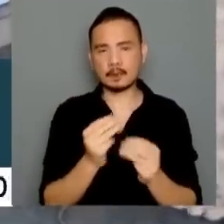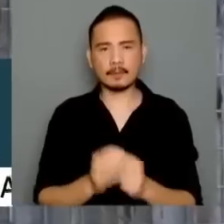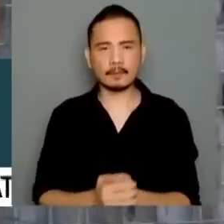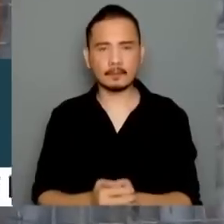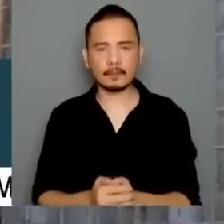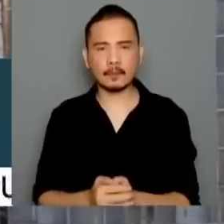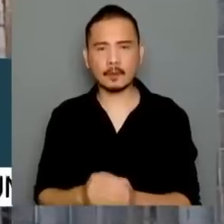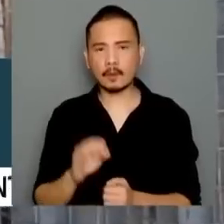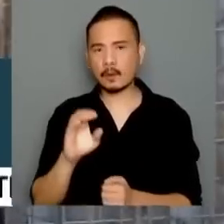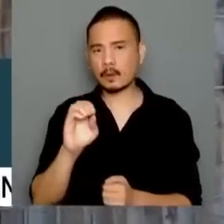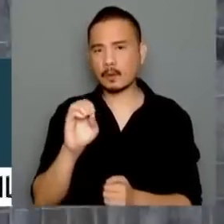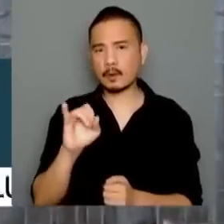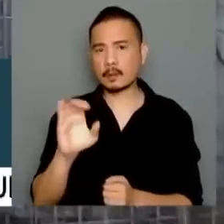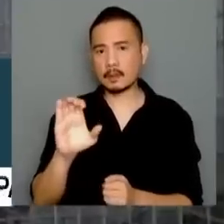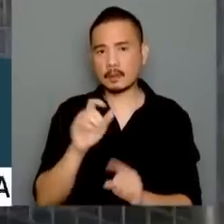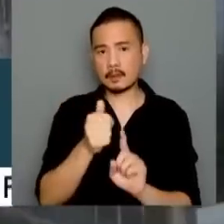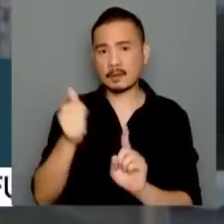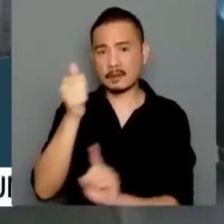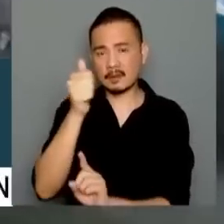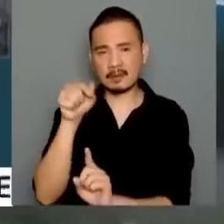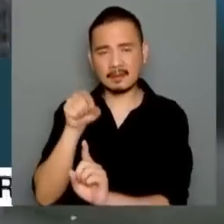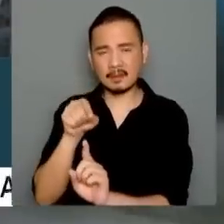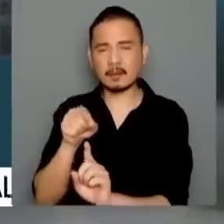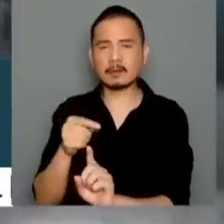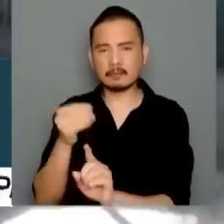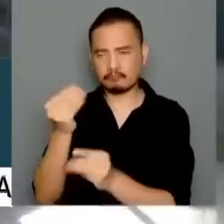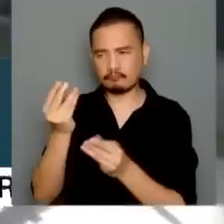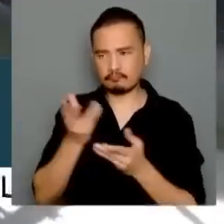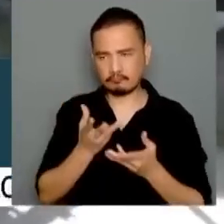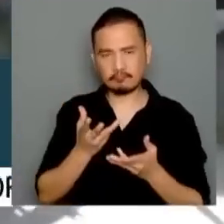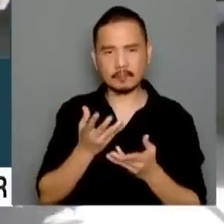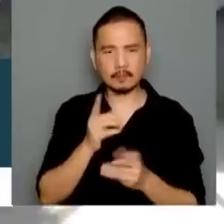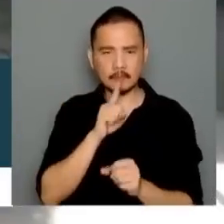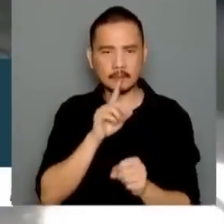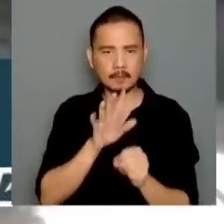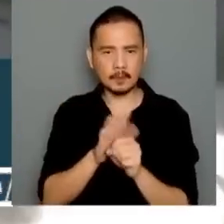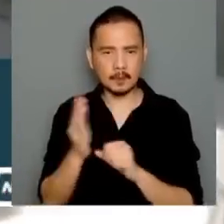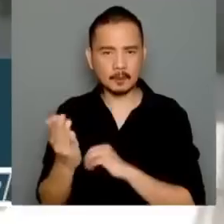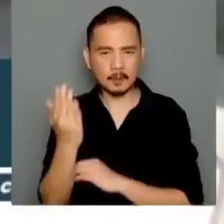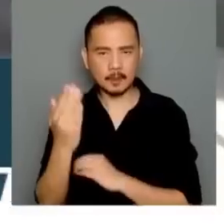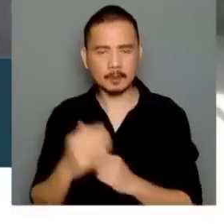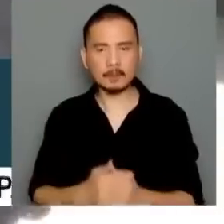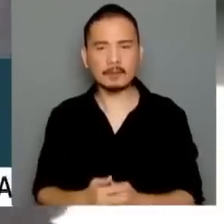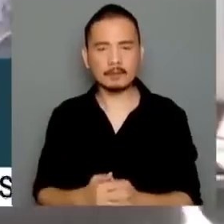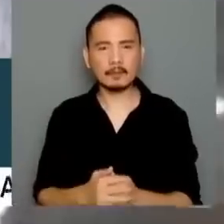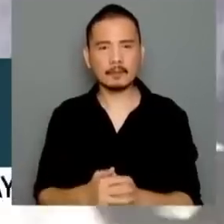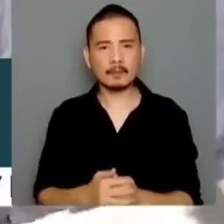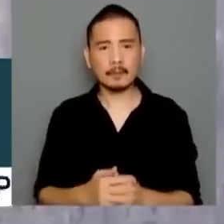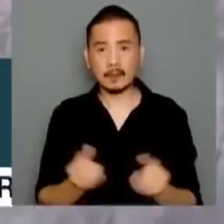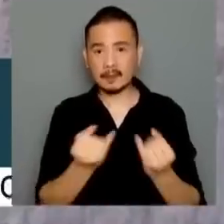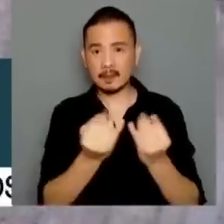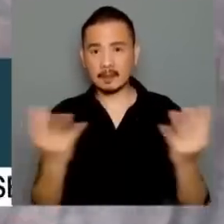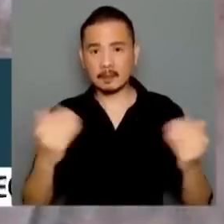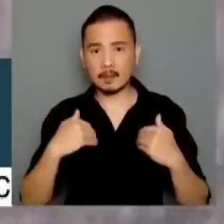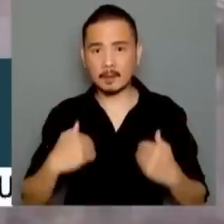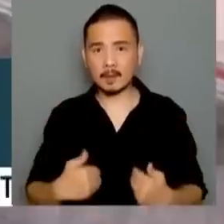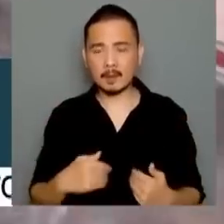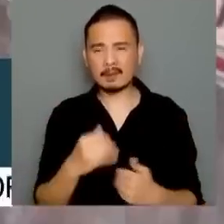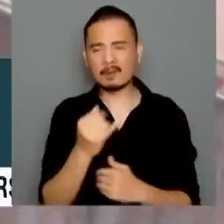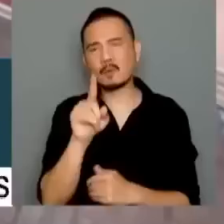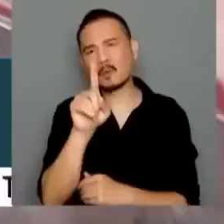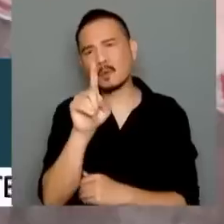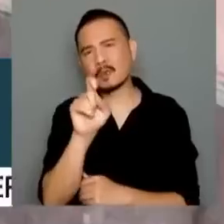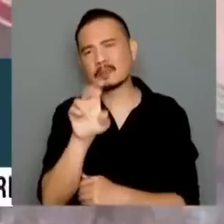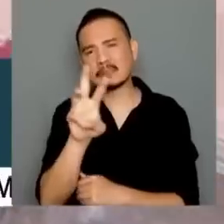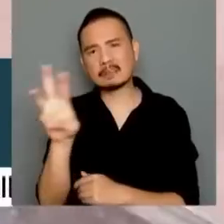Gregorio Katapang Jr. confirmed to us this morning. These bodies are among the 176 remains, the manager of the Eastern